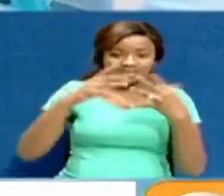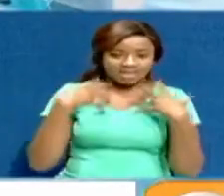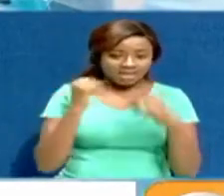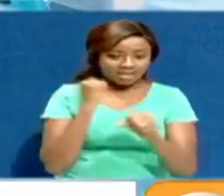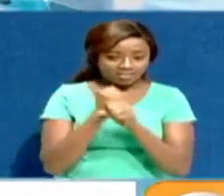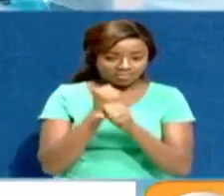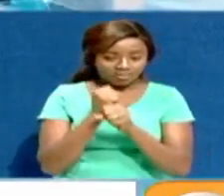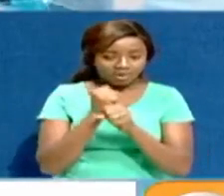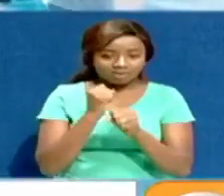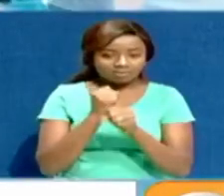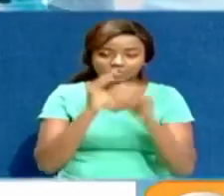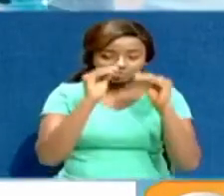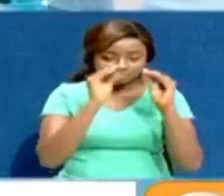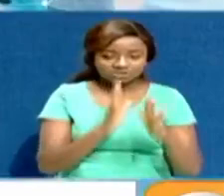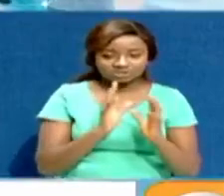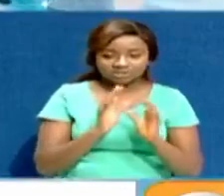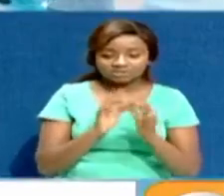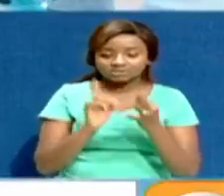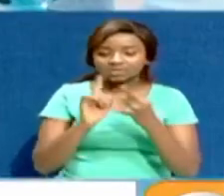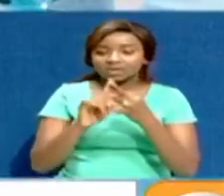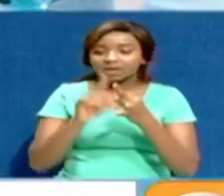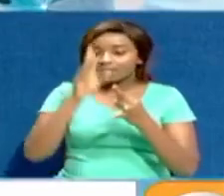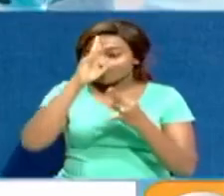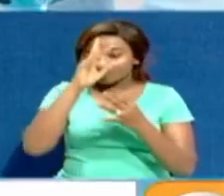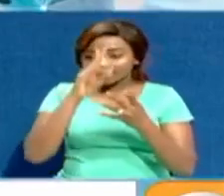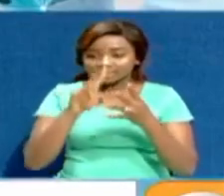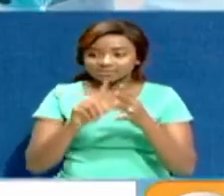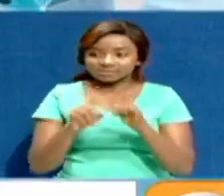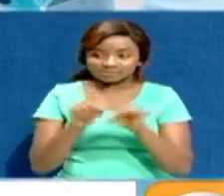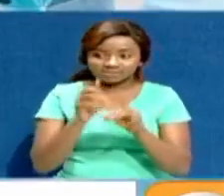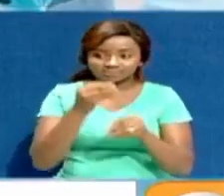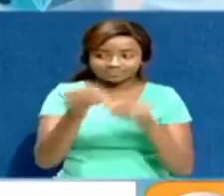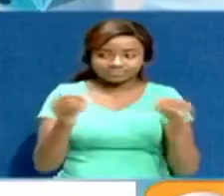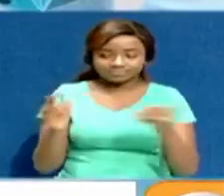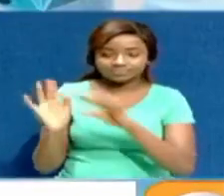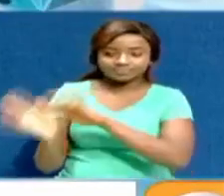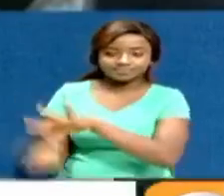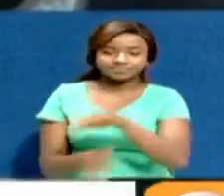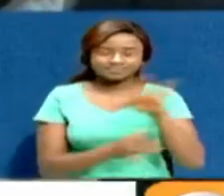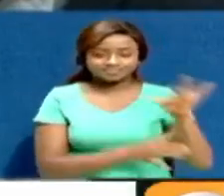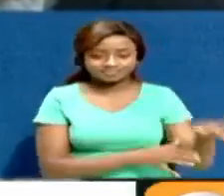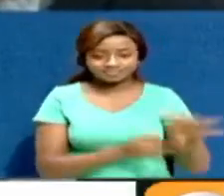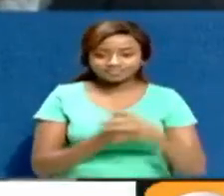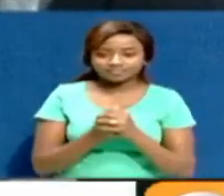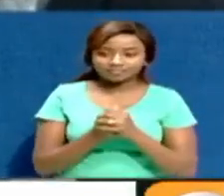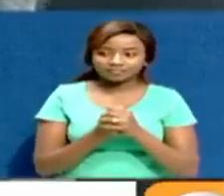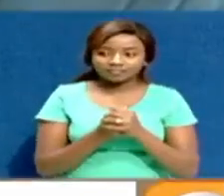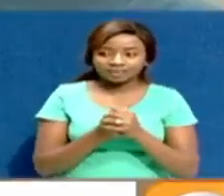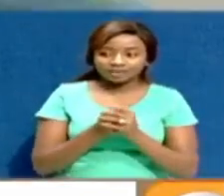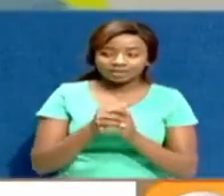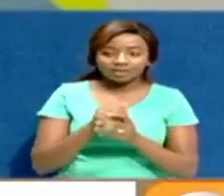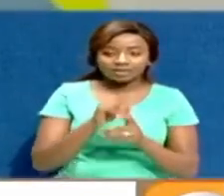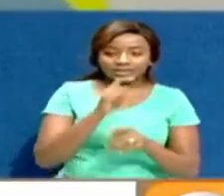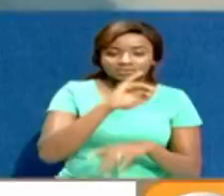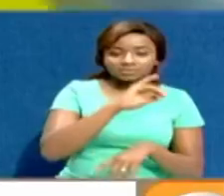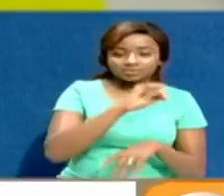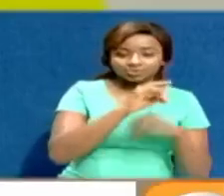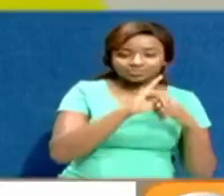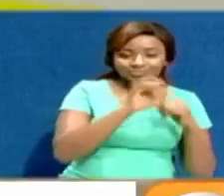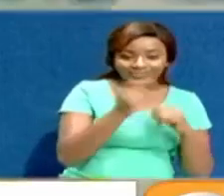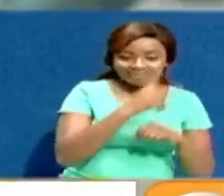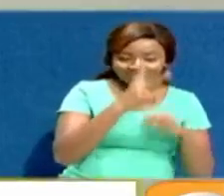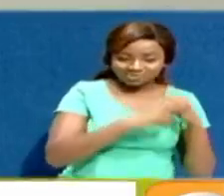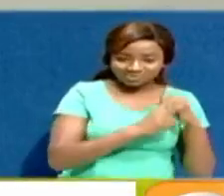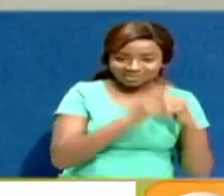workers such as teachers and police officers in the line of duty. Phase 2 will begin in July 2021 to June